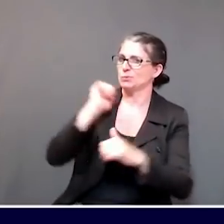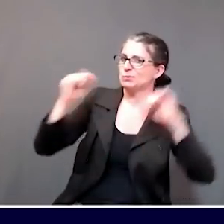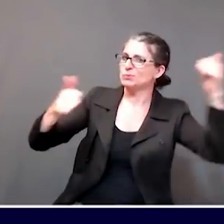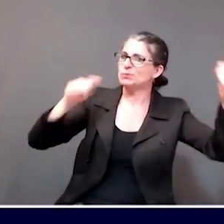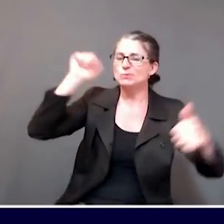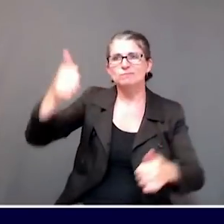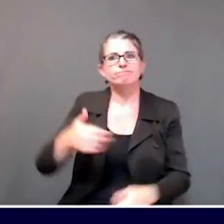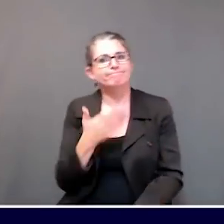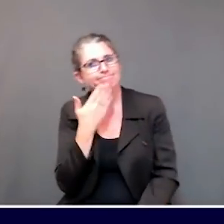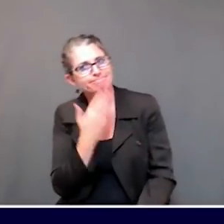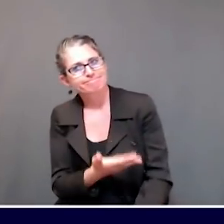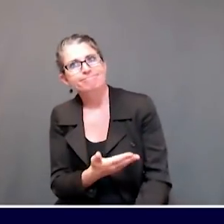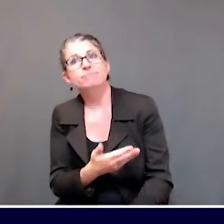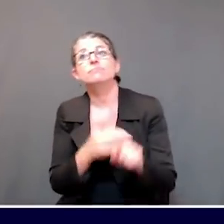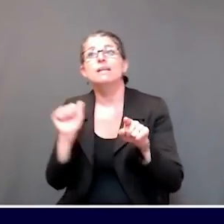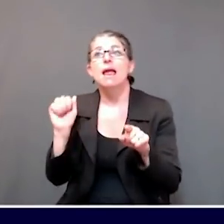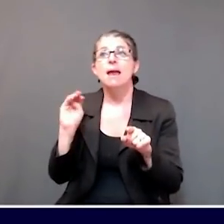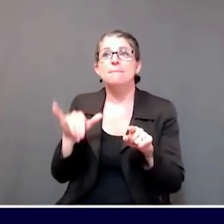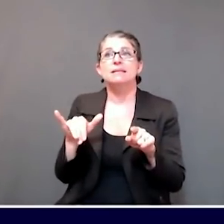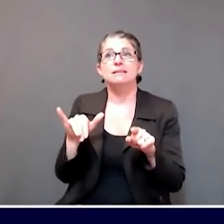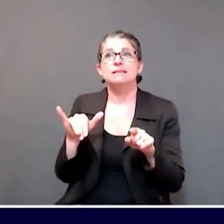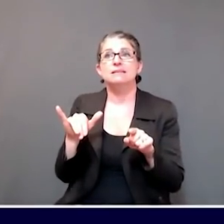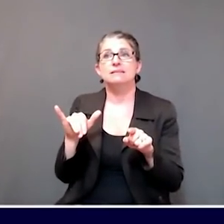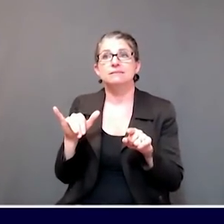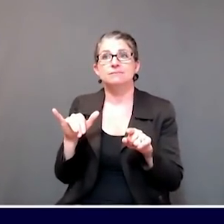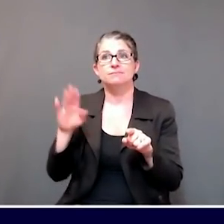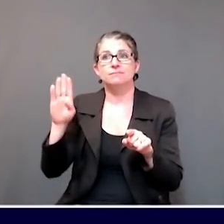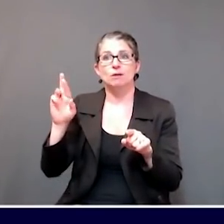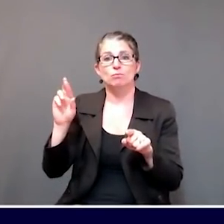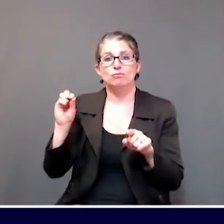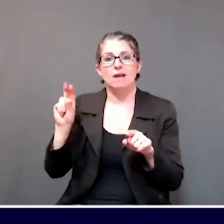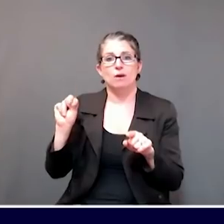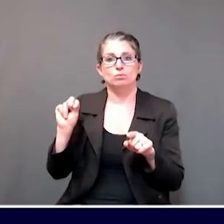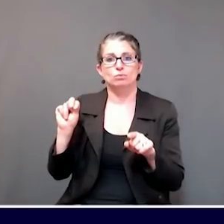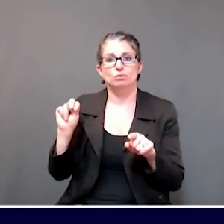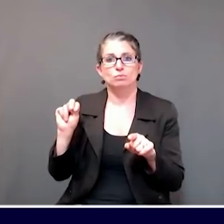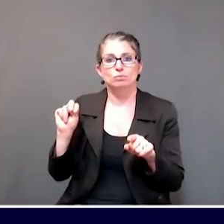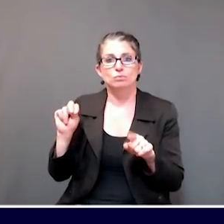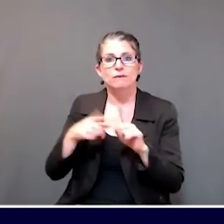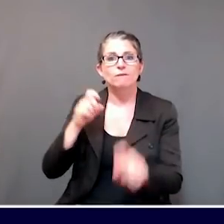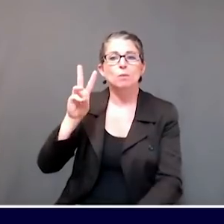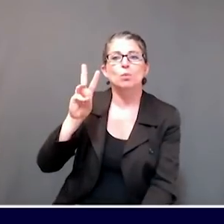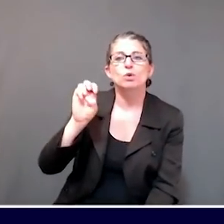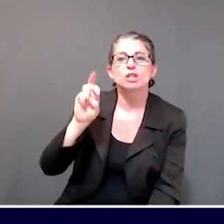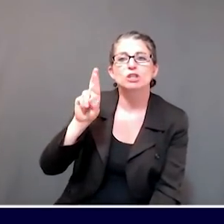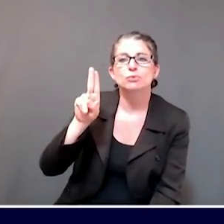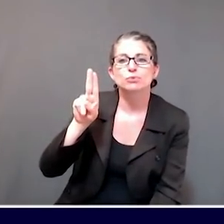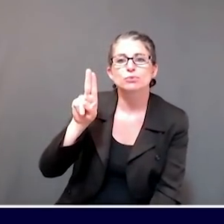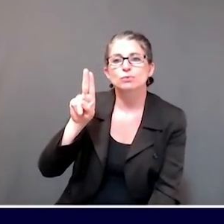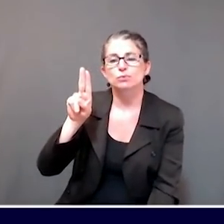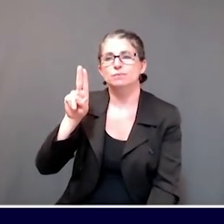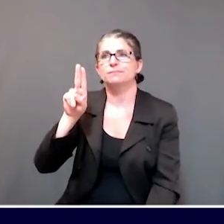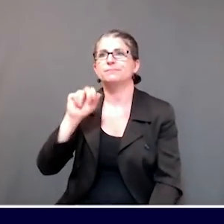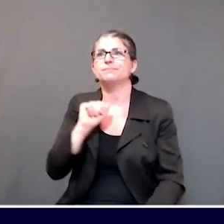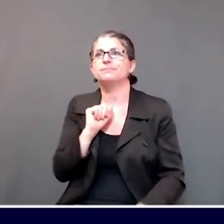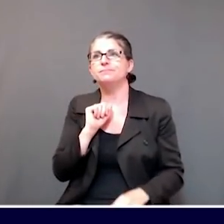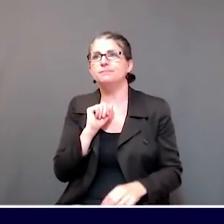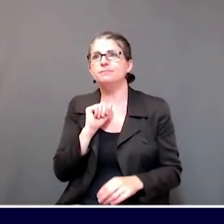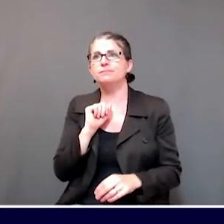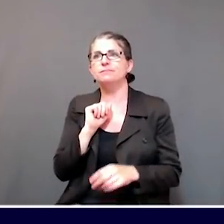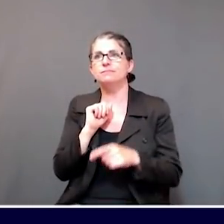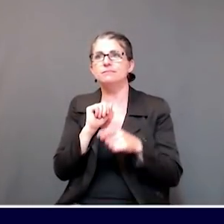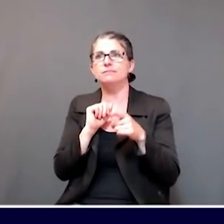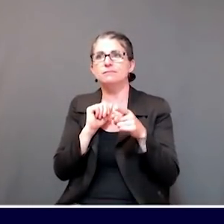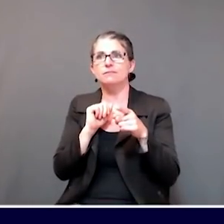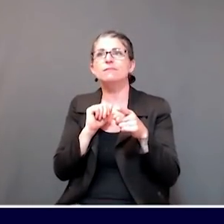Amy Brown next. Thank you, Dr. Shah. Is Massachusetts, I don't know, I think this is probably a question for Governor